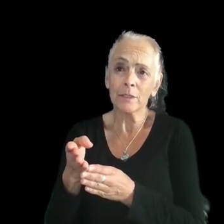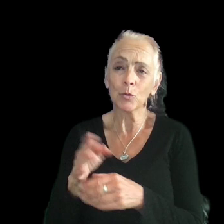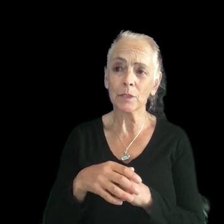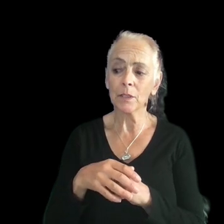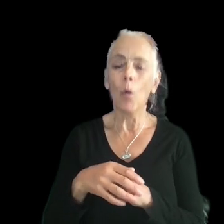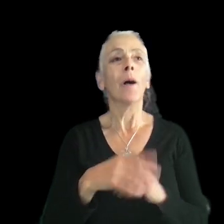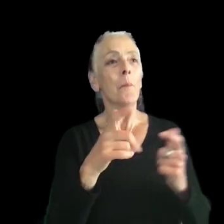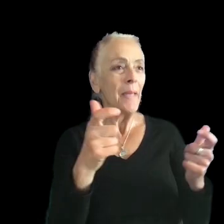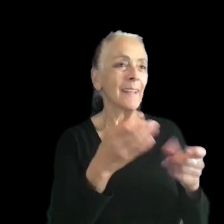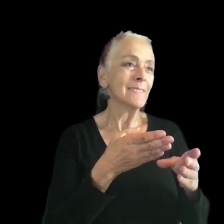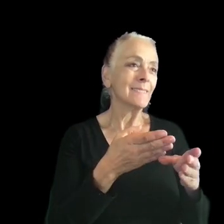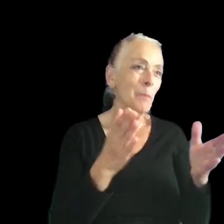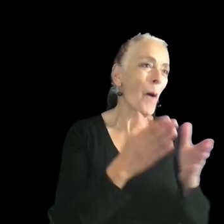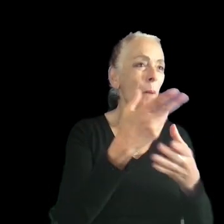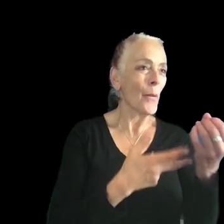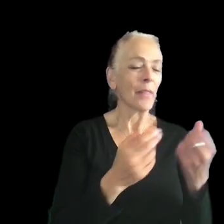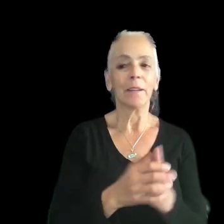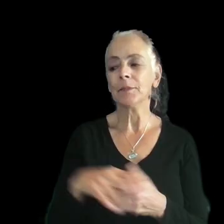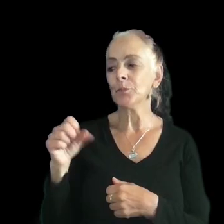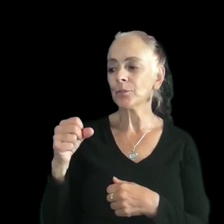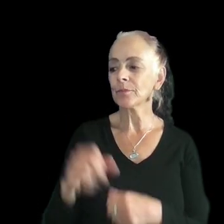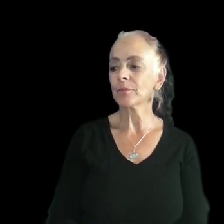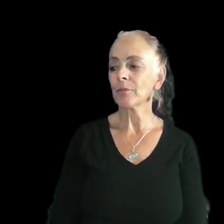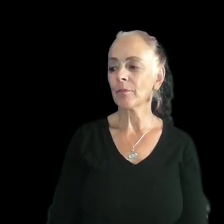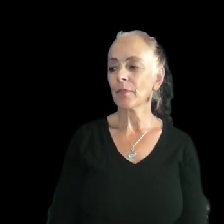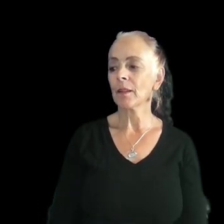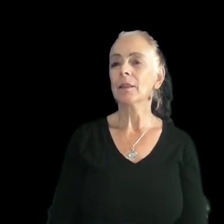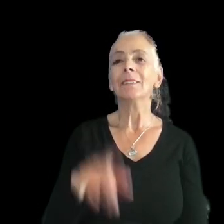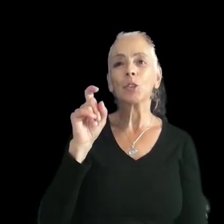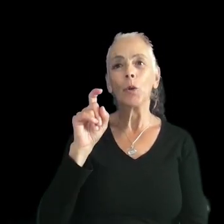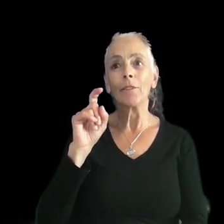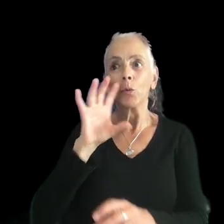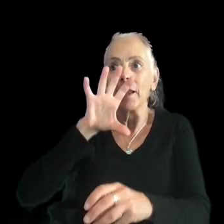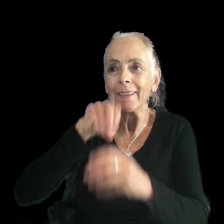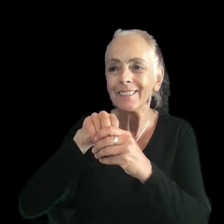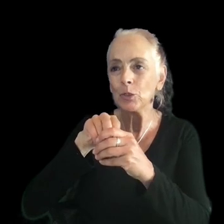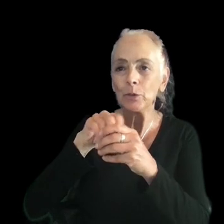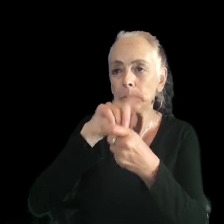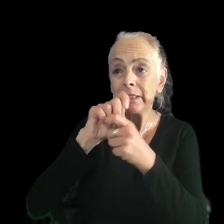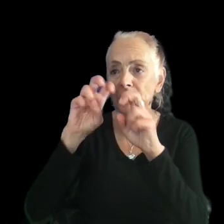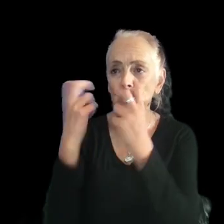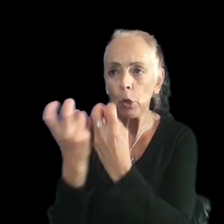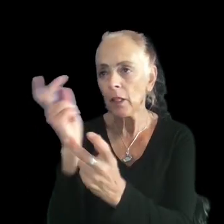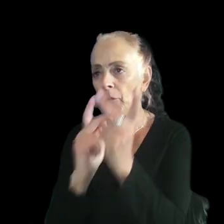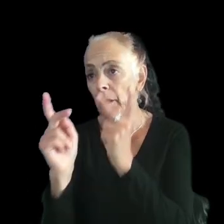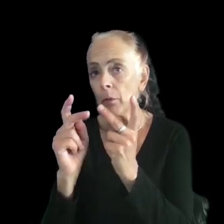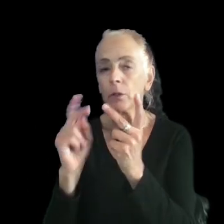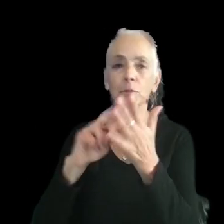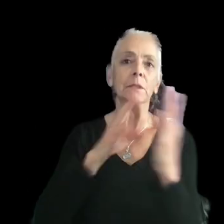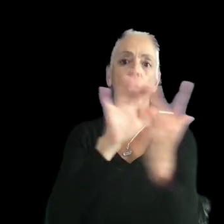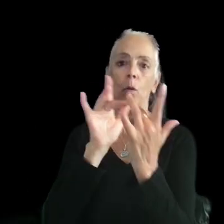it's big but small yeah so it's there's a lot of you have to get into the circles that's for sure networking is going to be really important